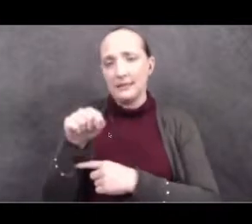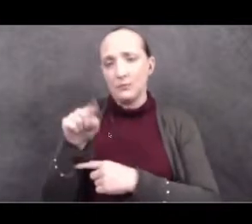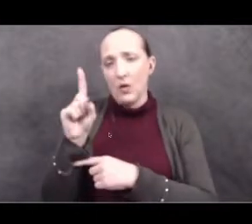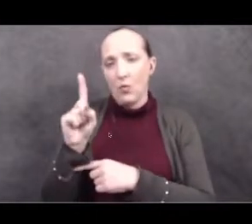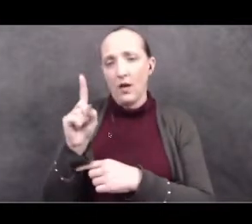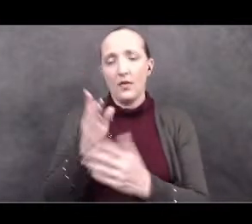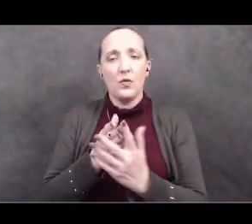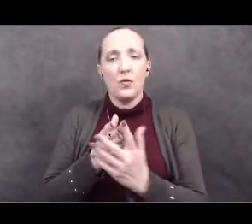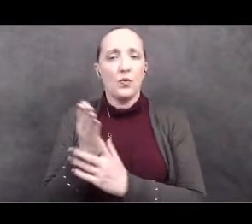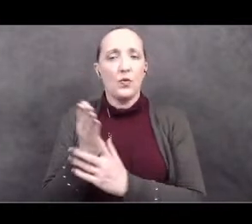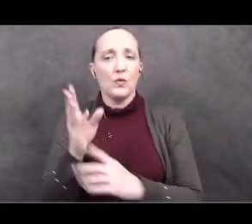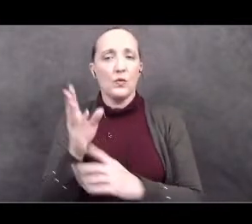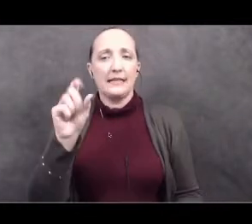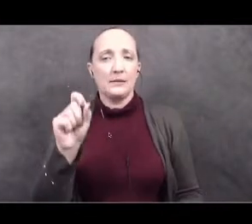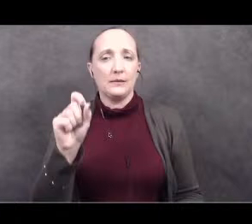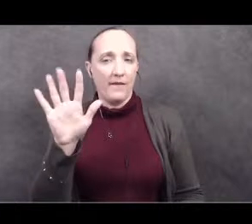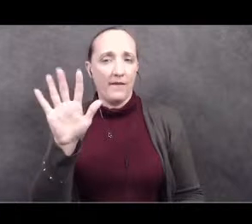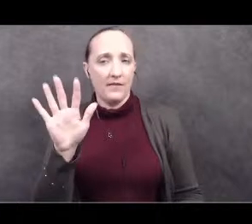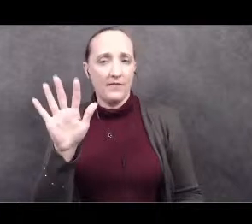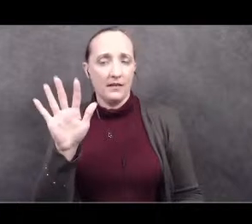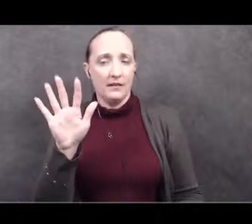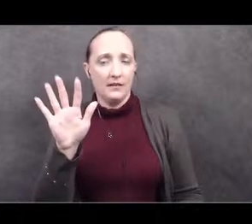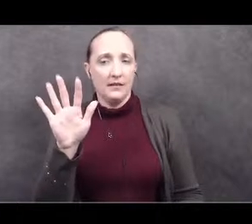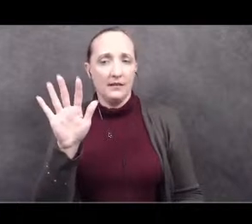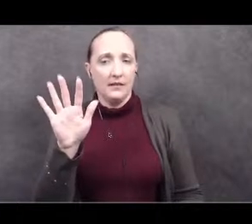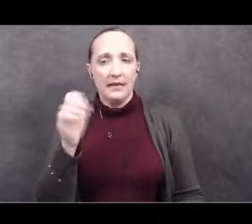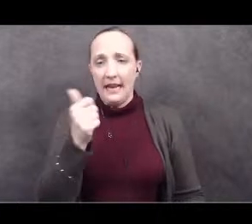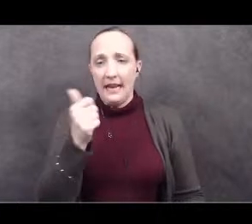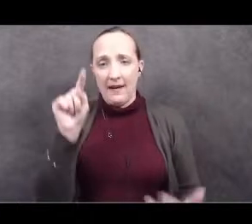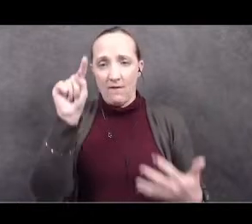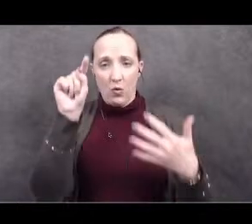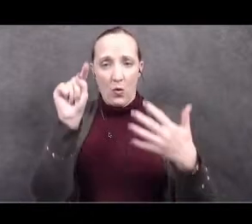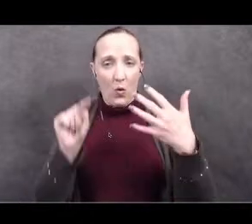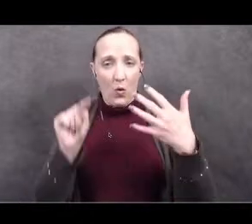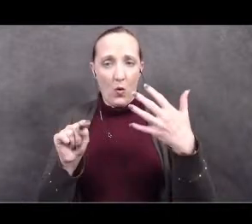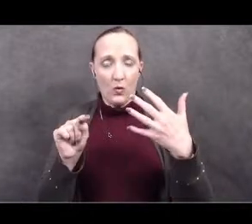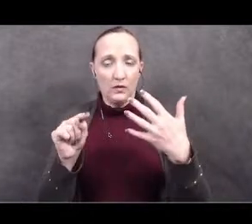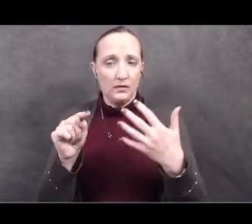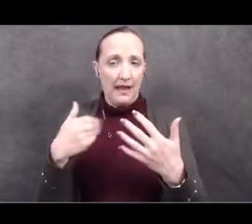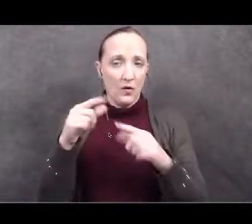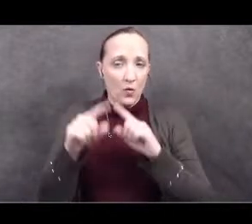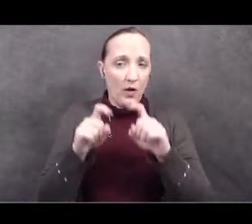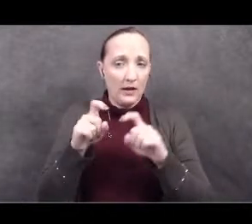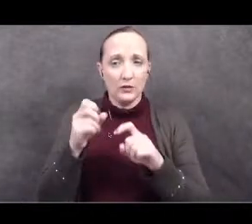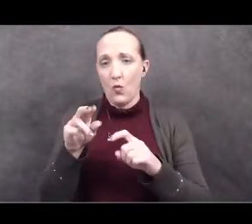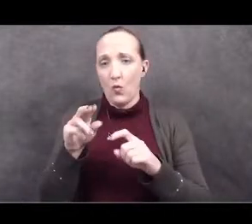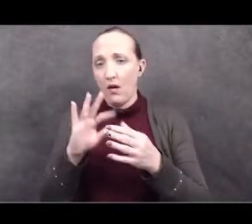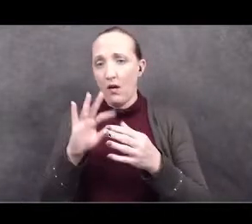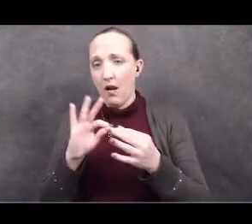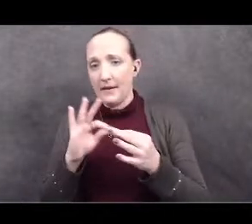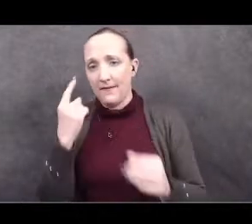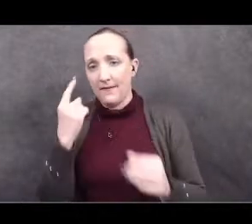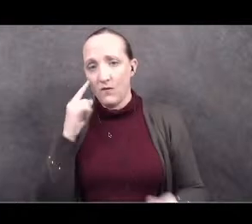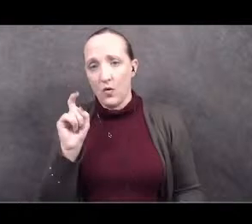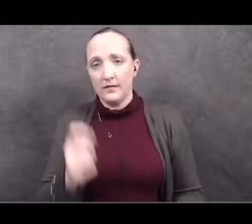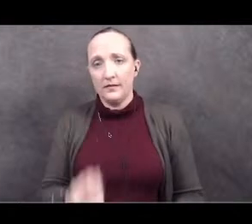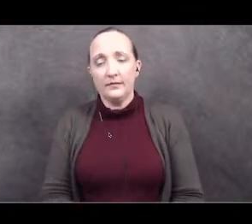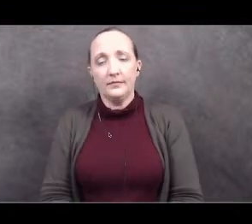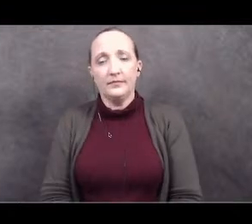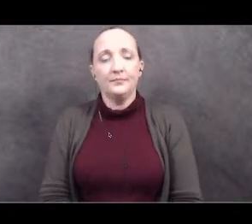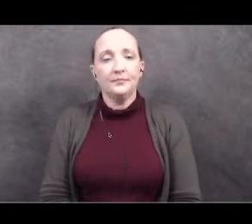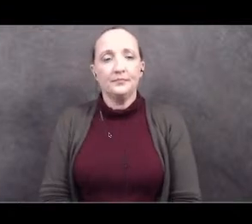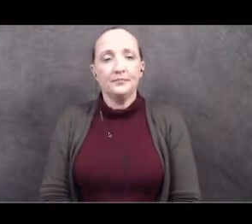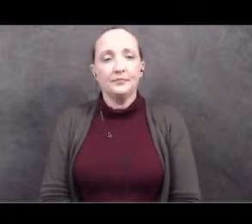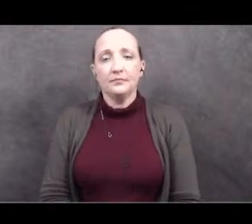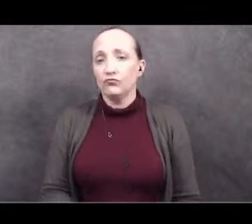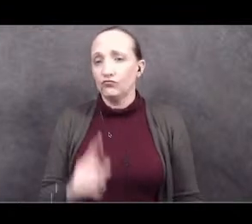6.5 any of those items the board members wish to ask a question or provide a comment for okay